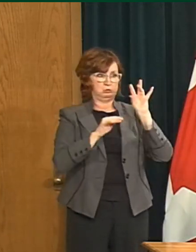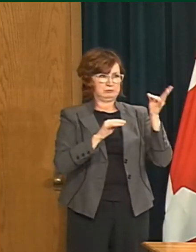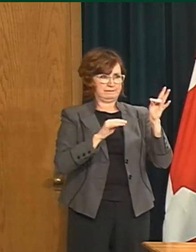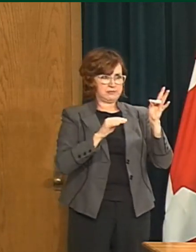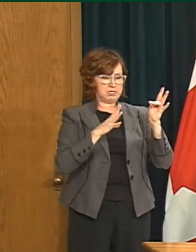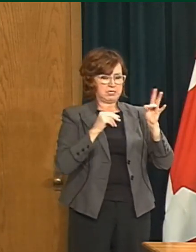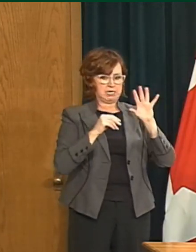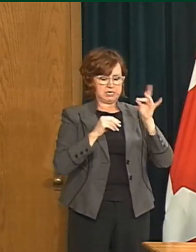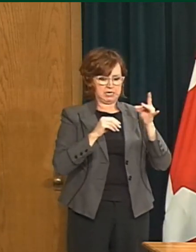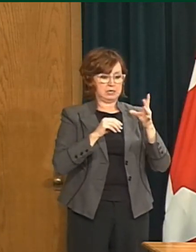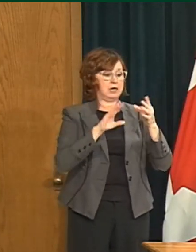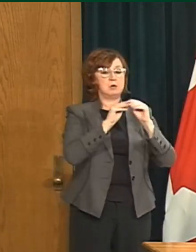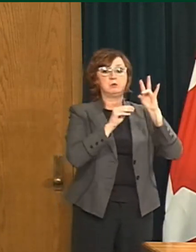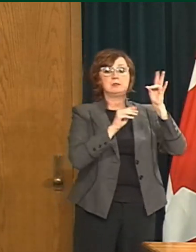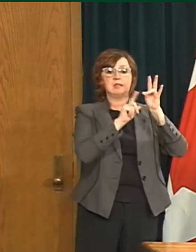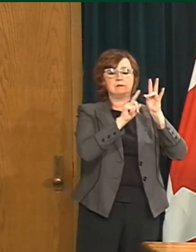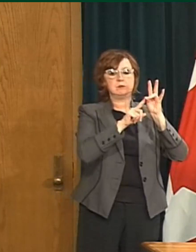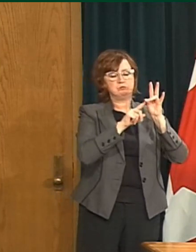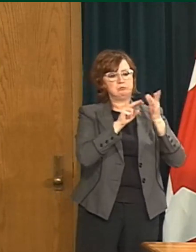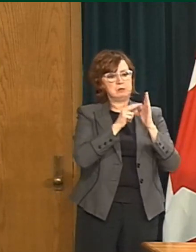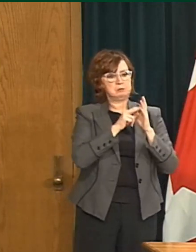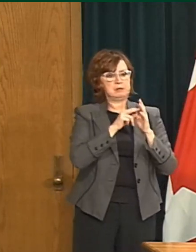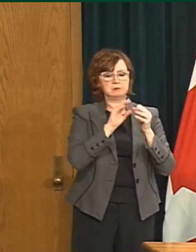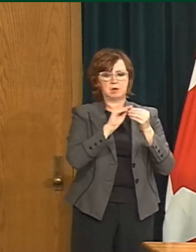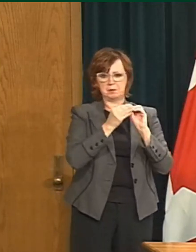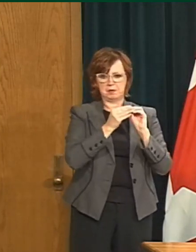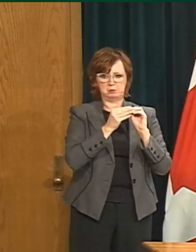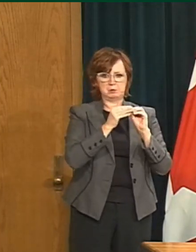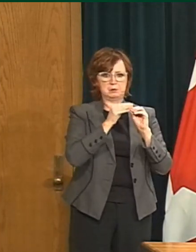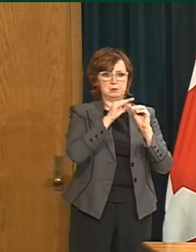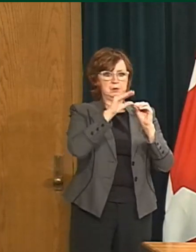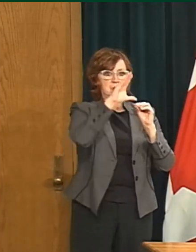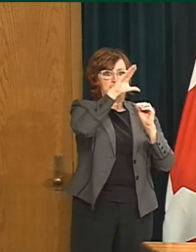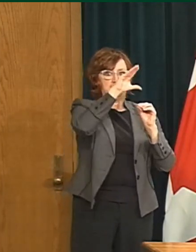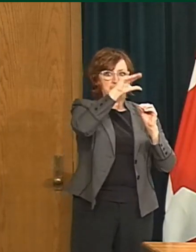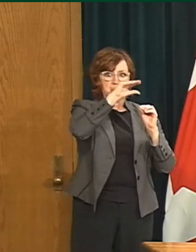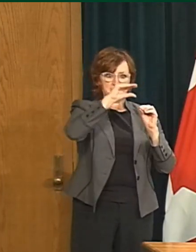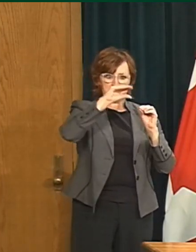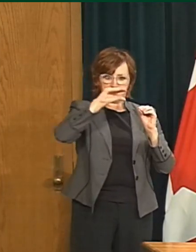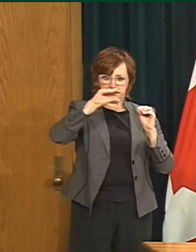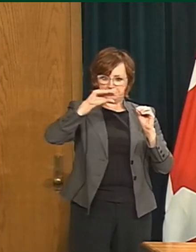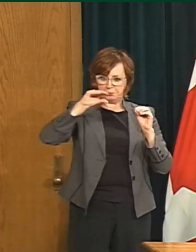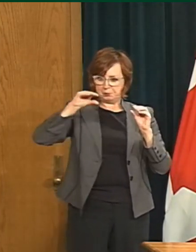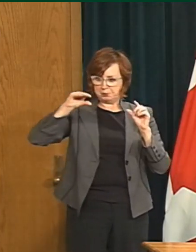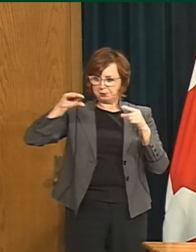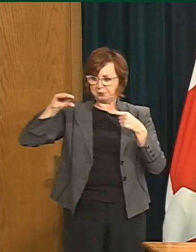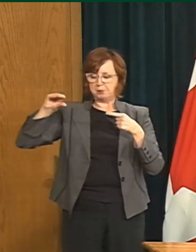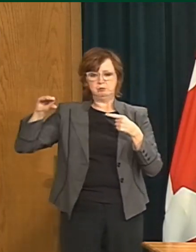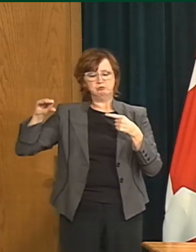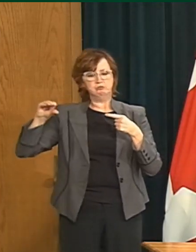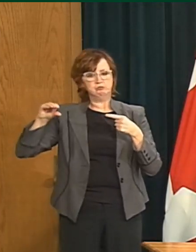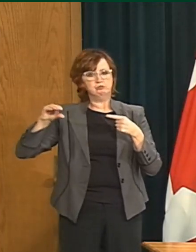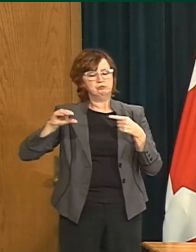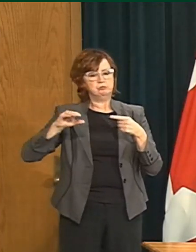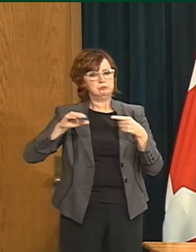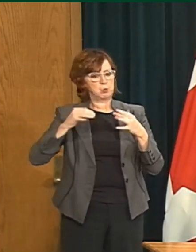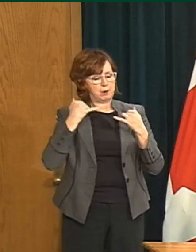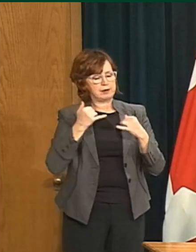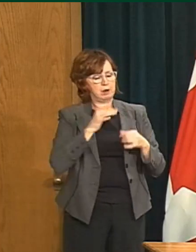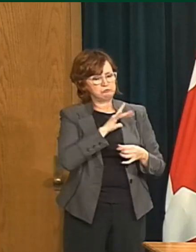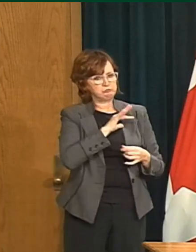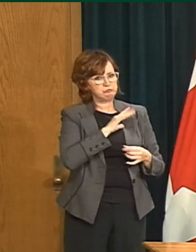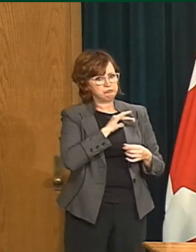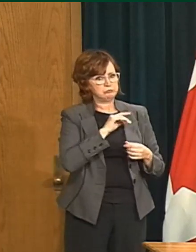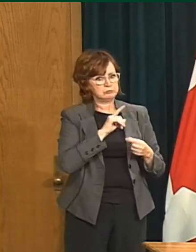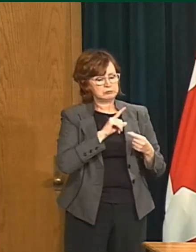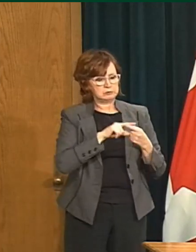are still low and flat. So that's the reality. Slide 7 is showing the reality for Saskatchewan and currently in